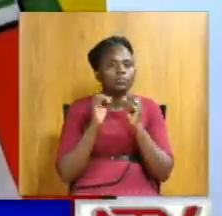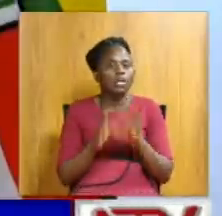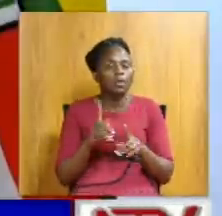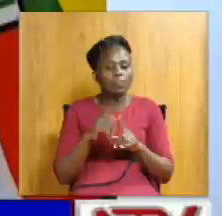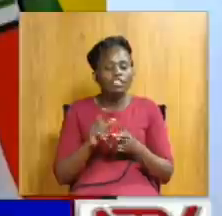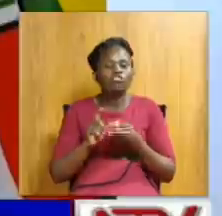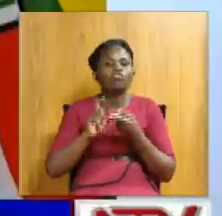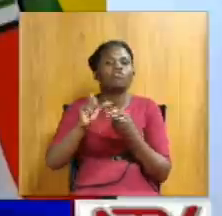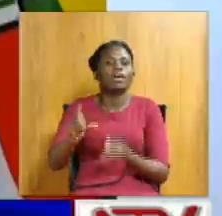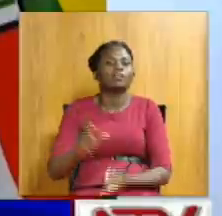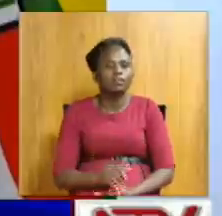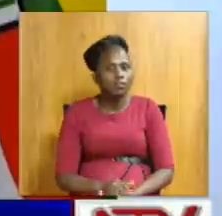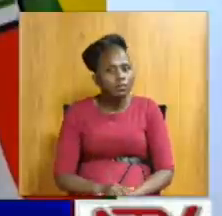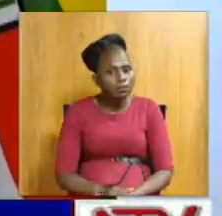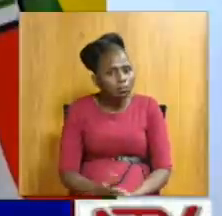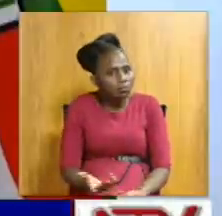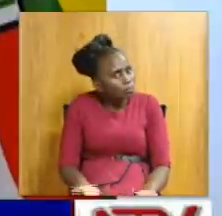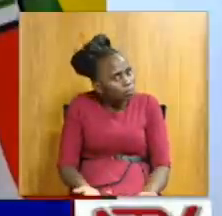riba in there?